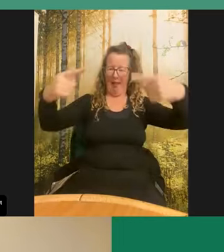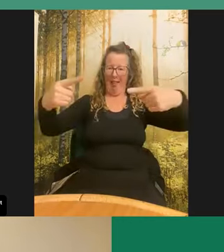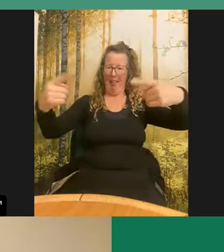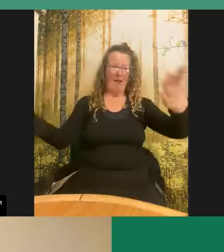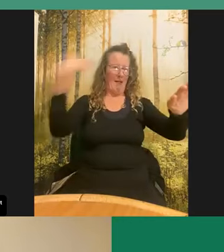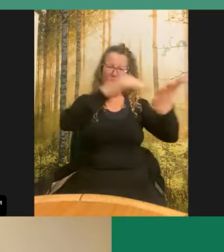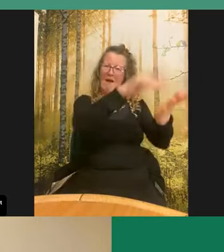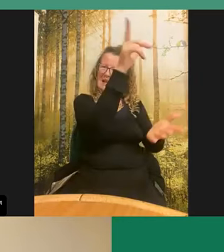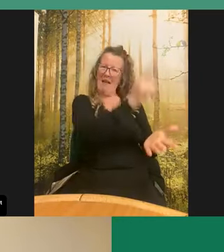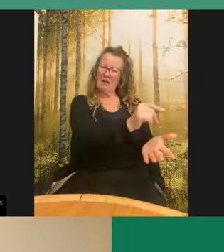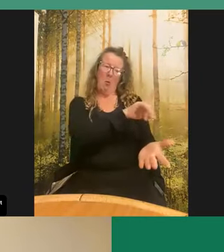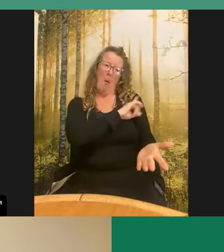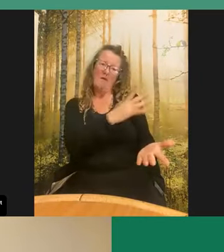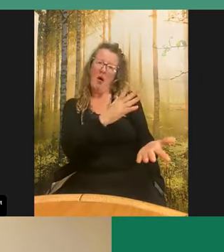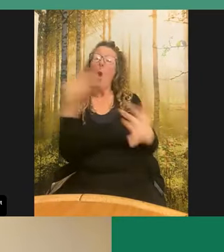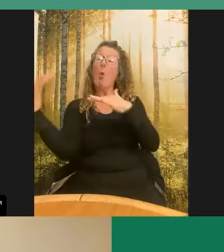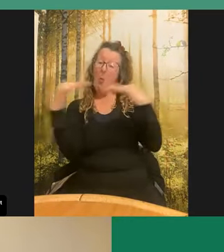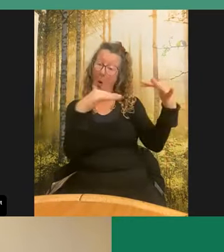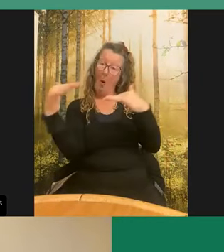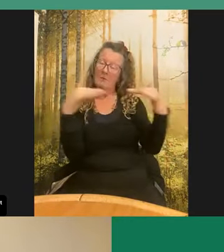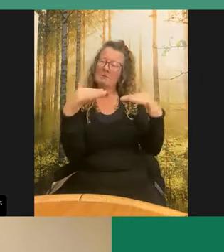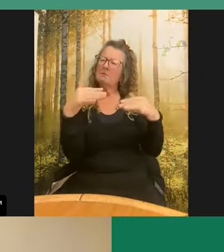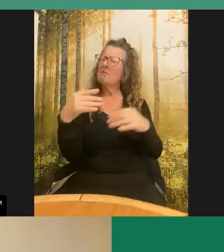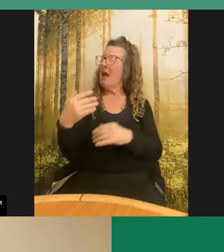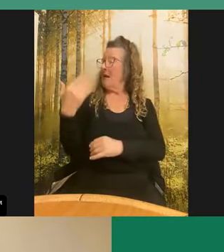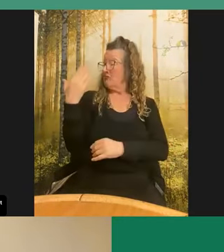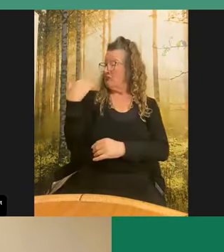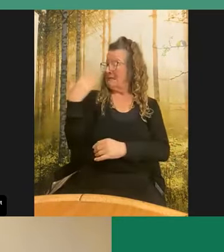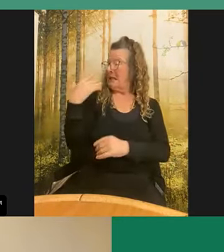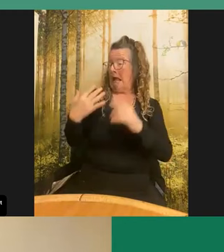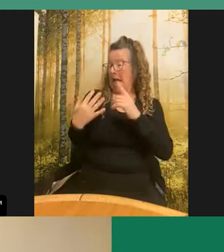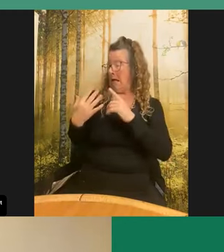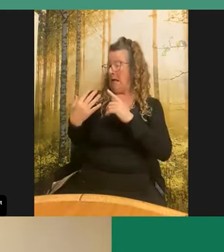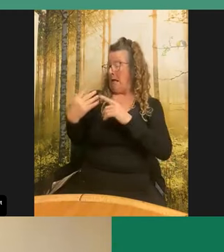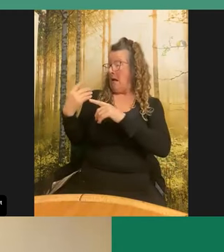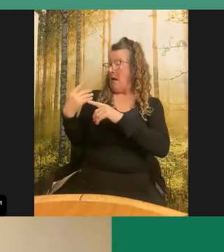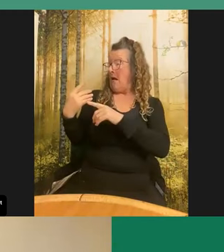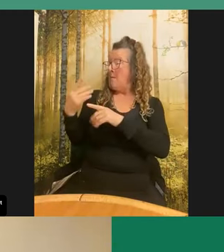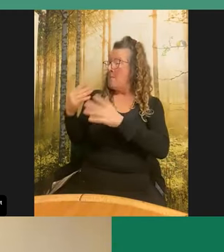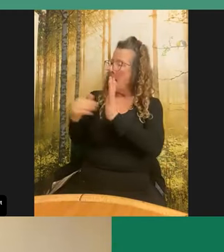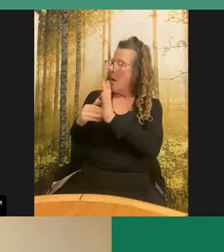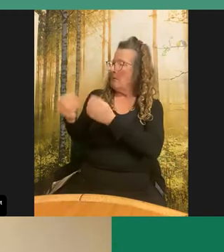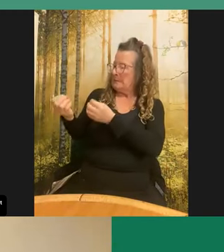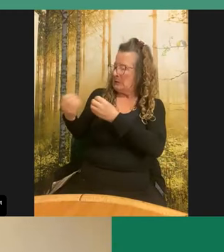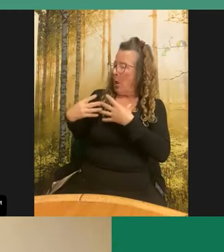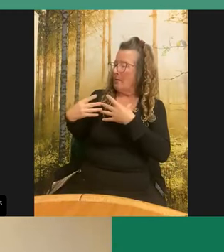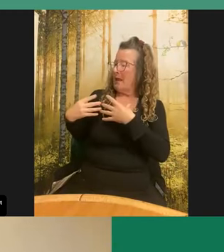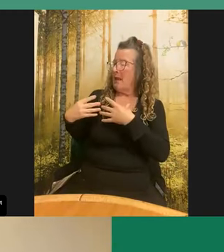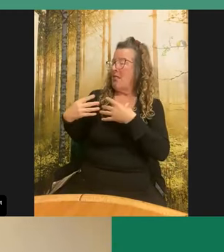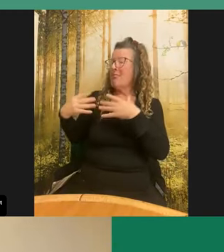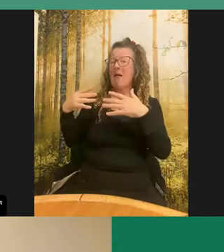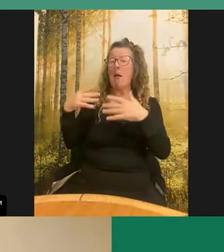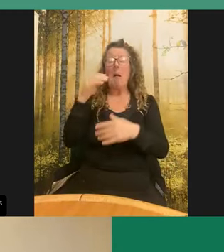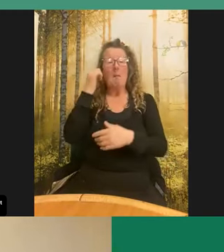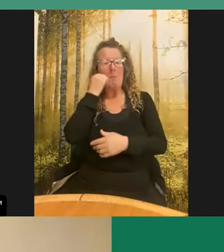It was, you know, I only found out from my mum that Black people and brown people, you know, fought in the world wars that we talk